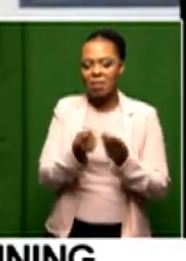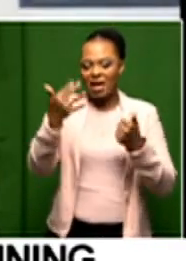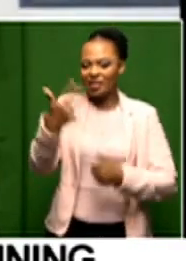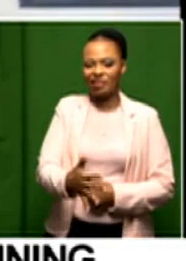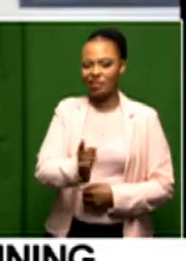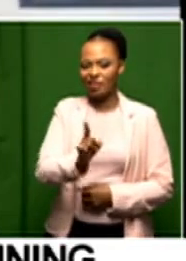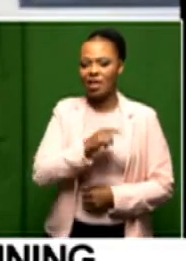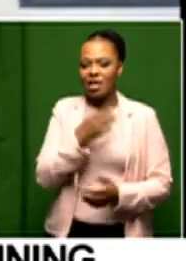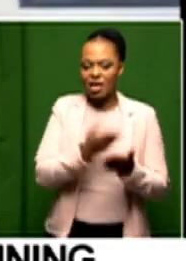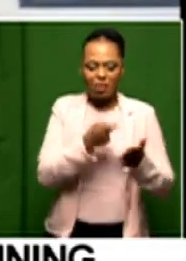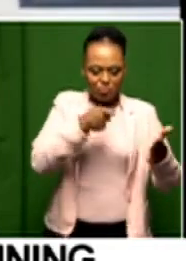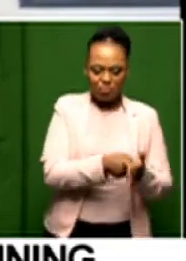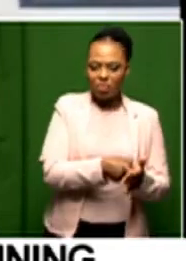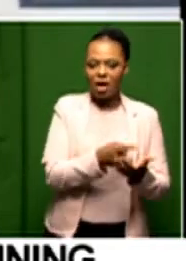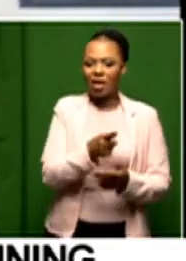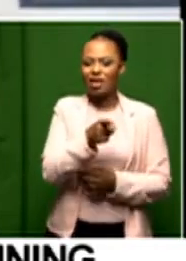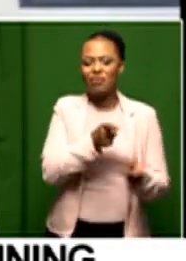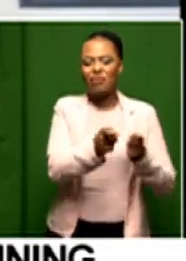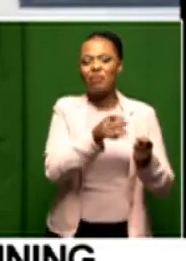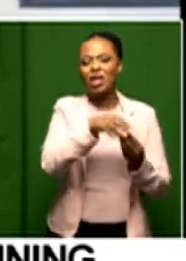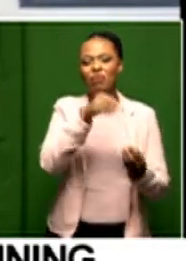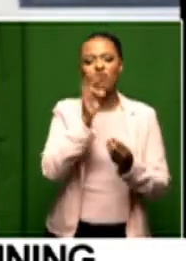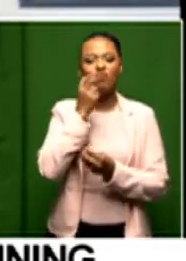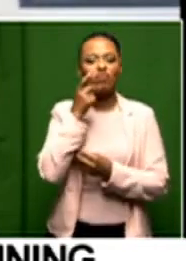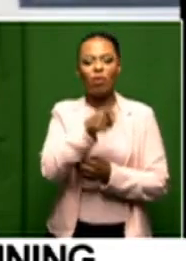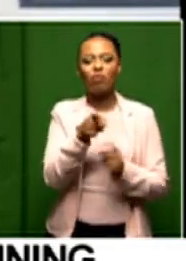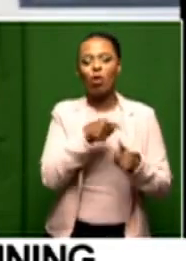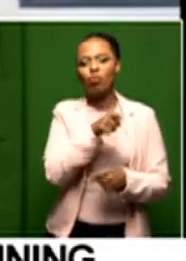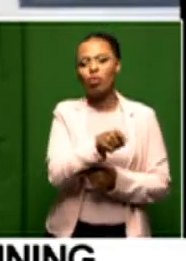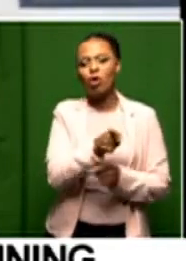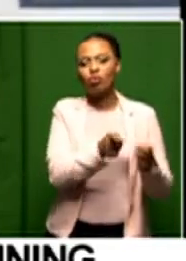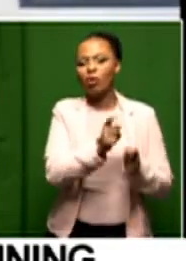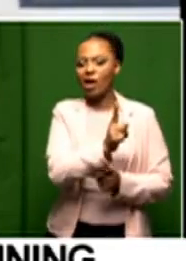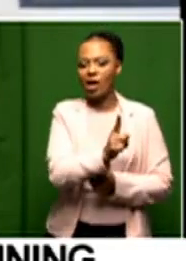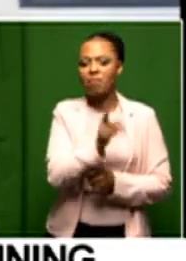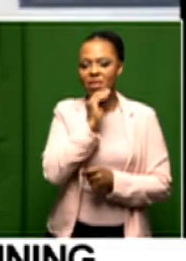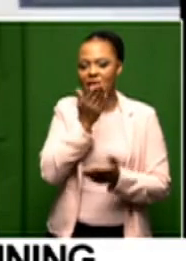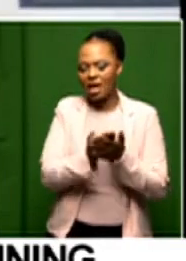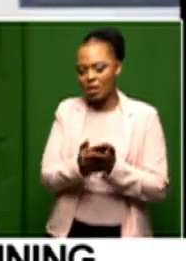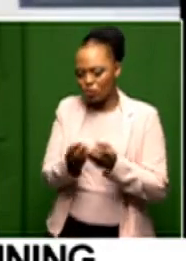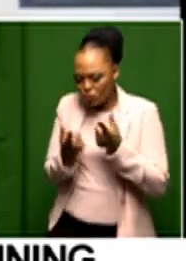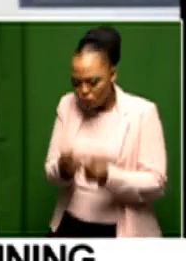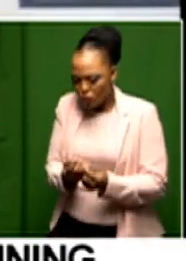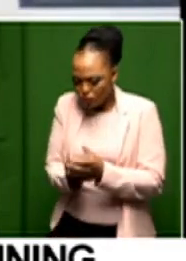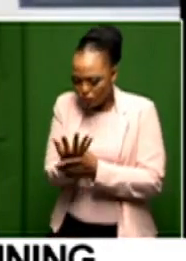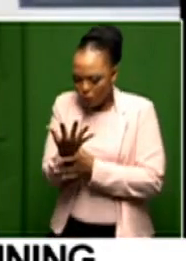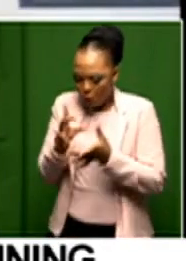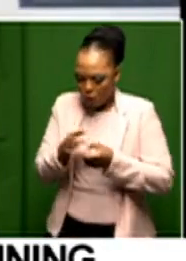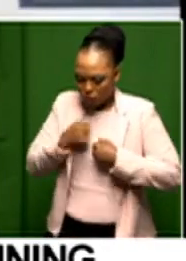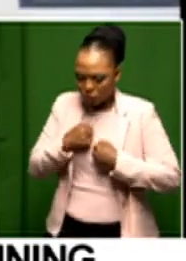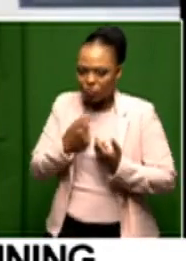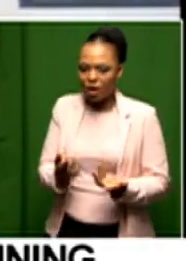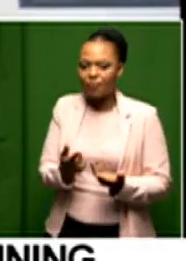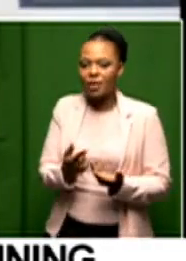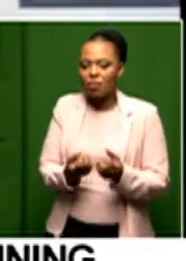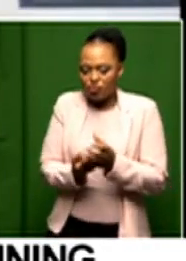time vegetables from the store. And this is the thing, majority of people have access to plant their own food.